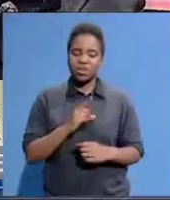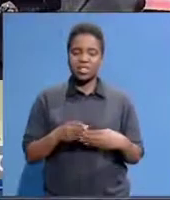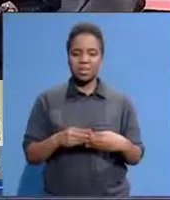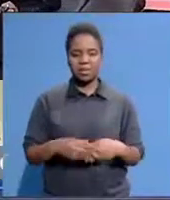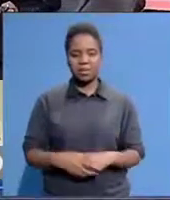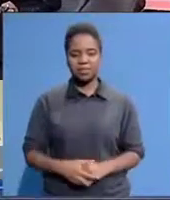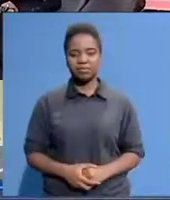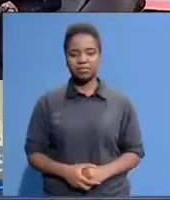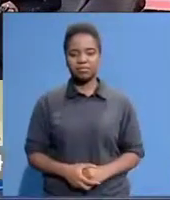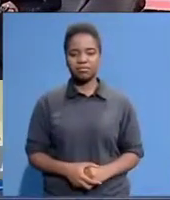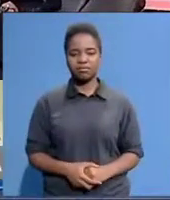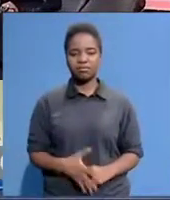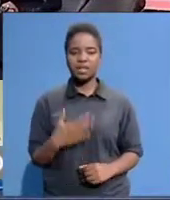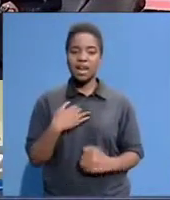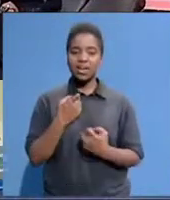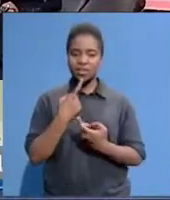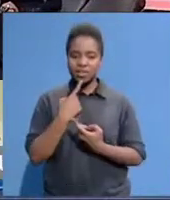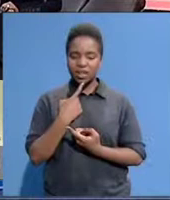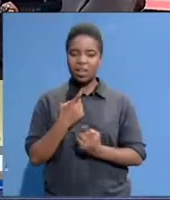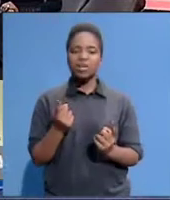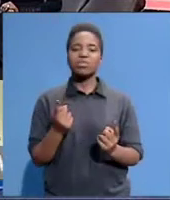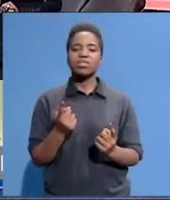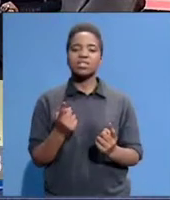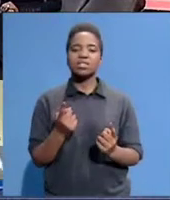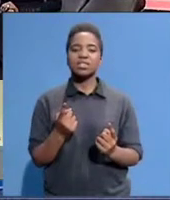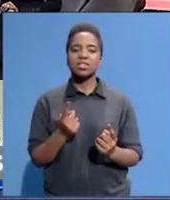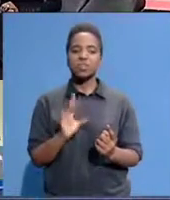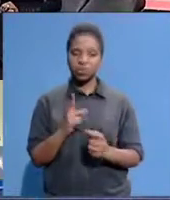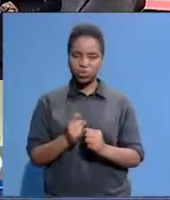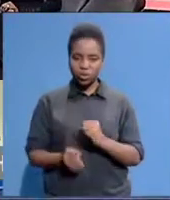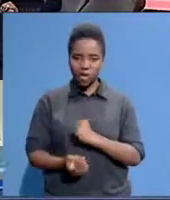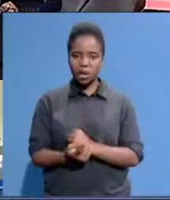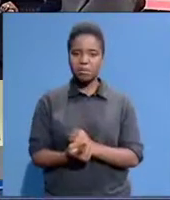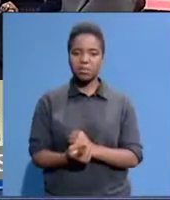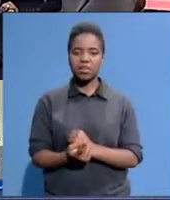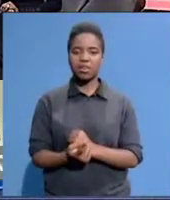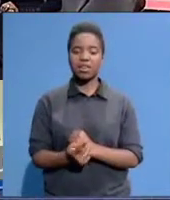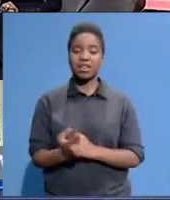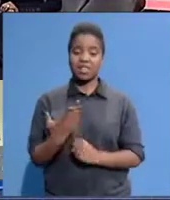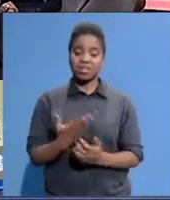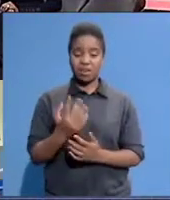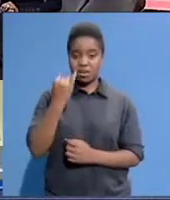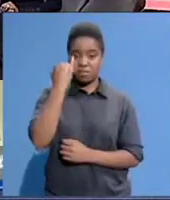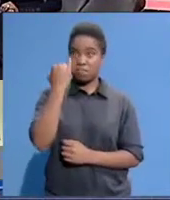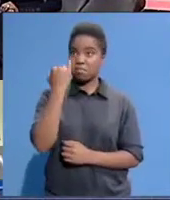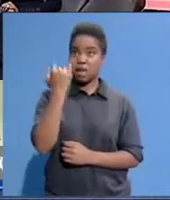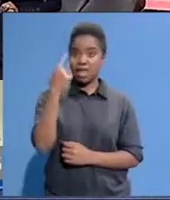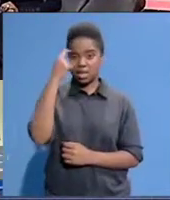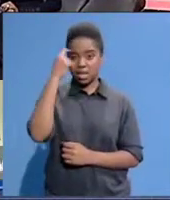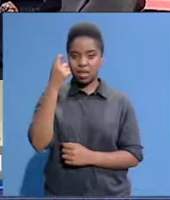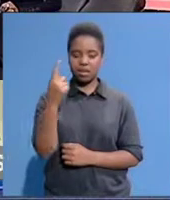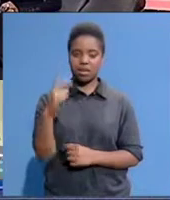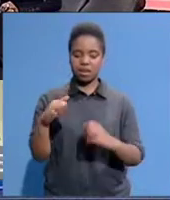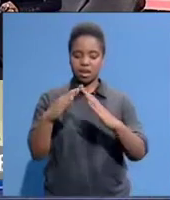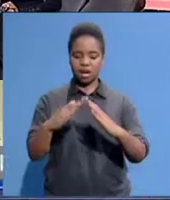Okay. Thereafter, it was announced that the coffin would be taken to some other place. I imagine it would be the house in which he